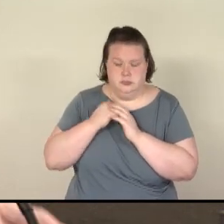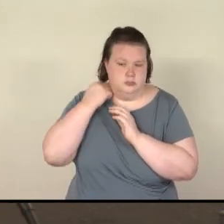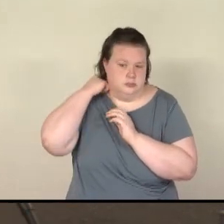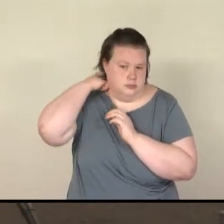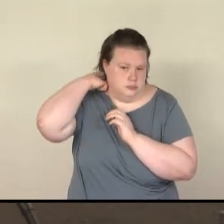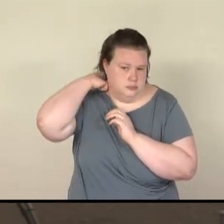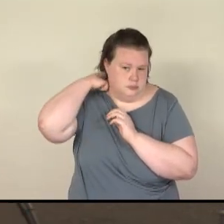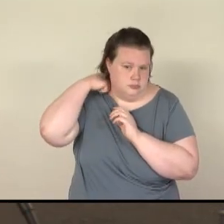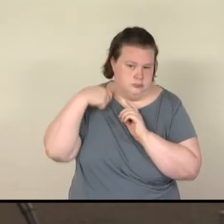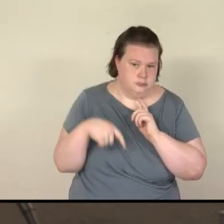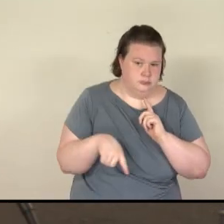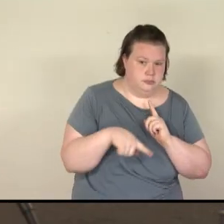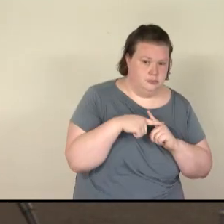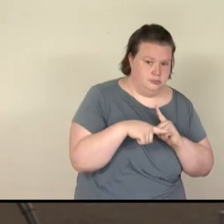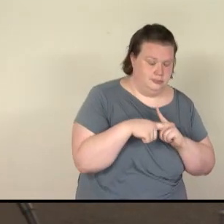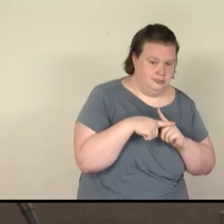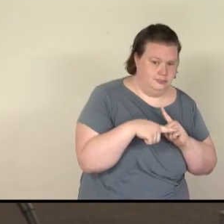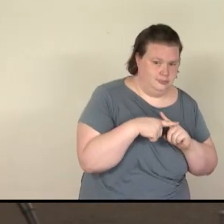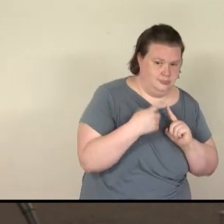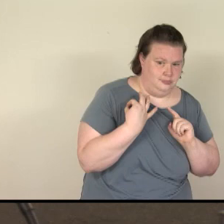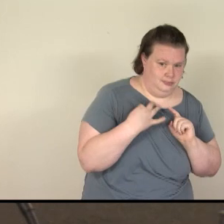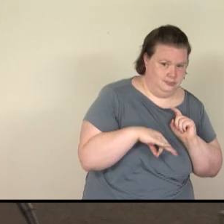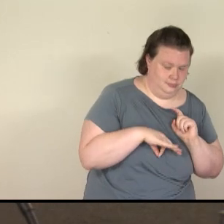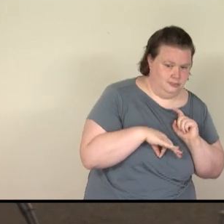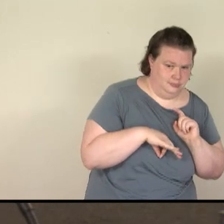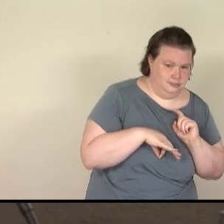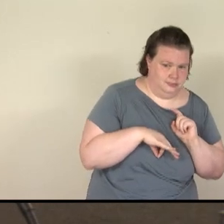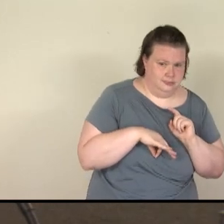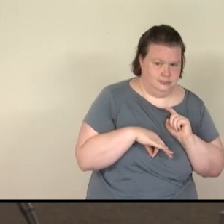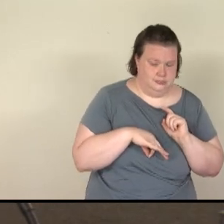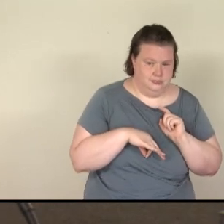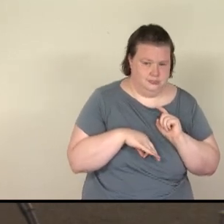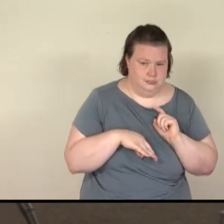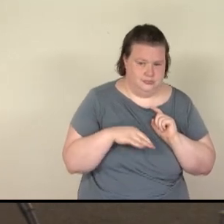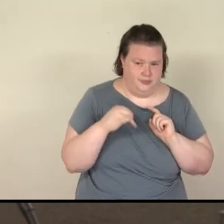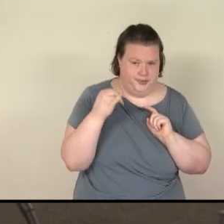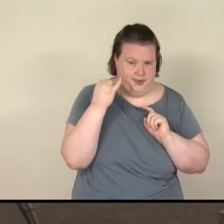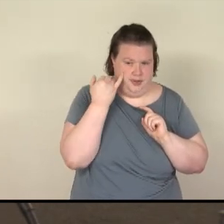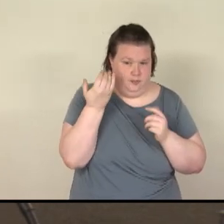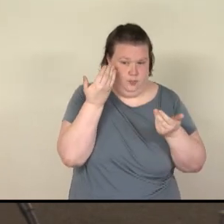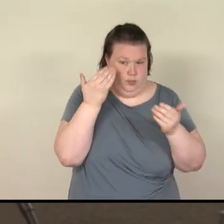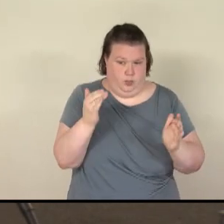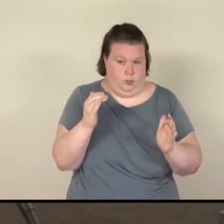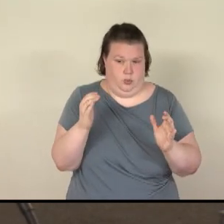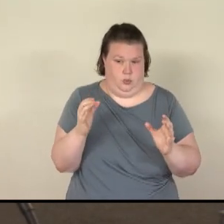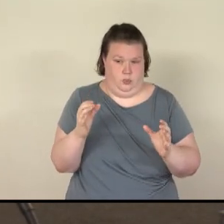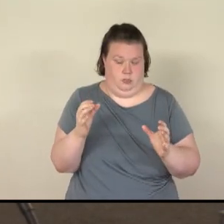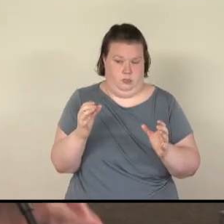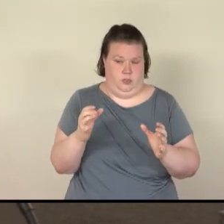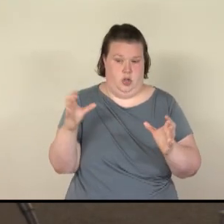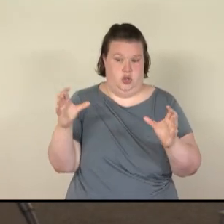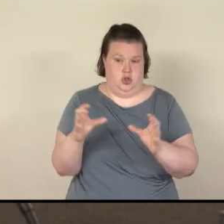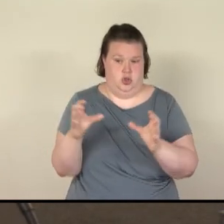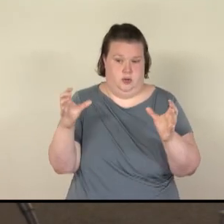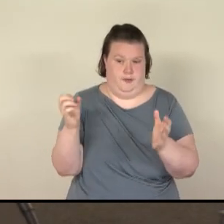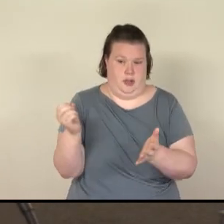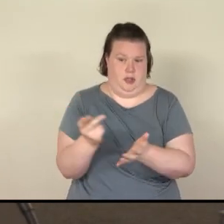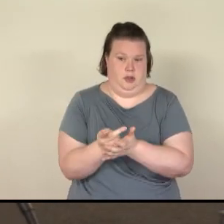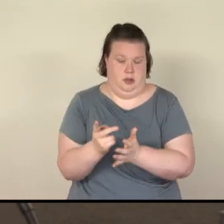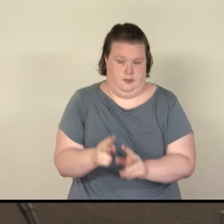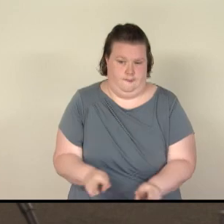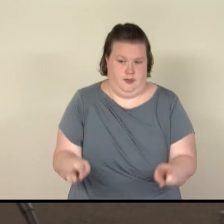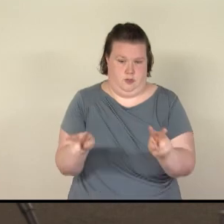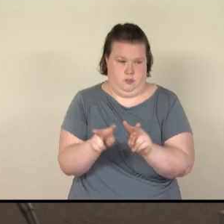there's an advantage to it as we go through if we don't know quite what our ending certified values are going to be, because as